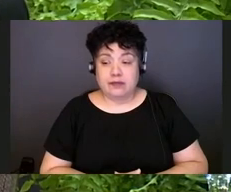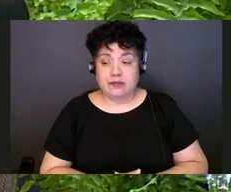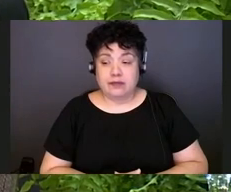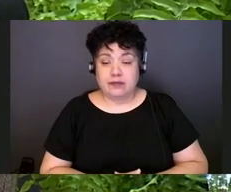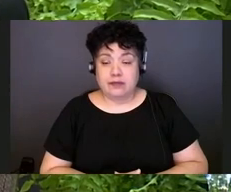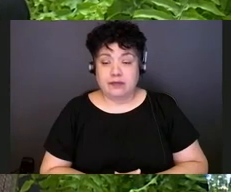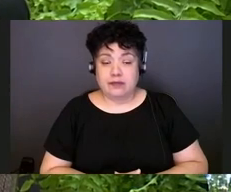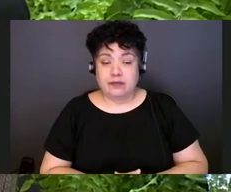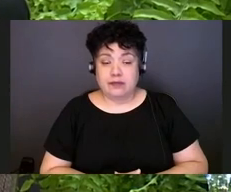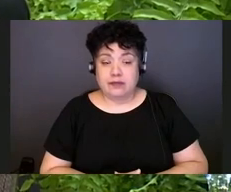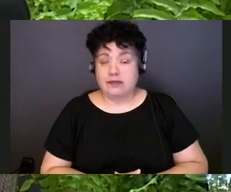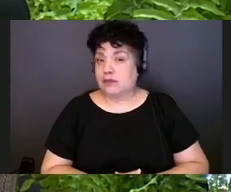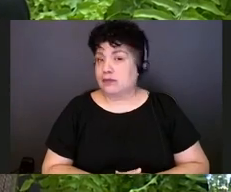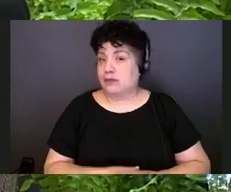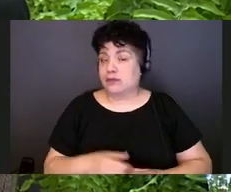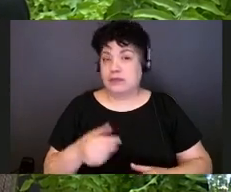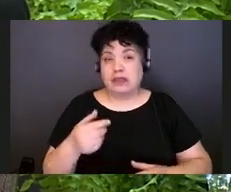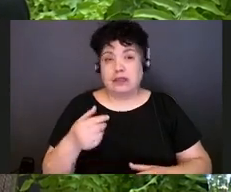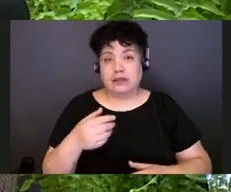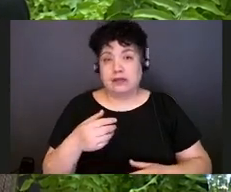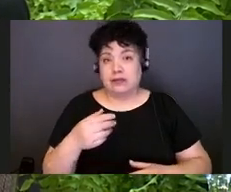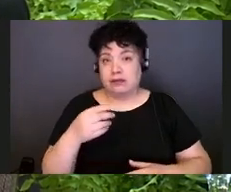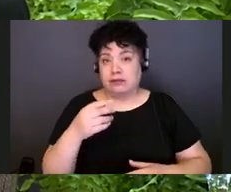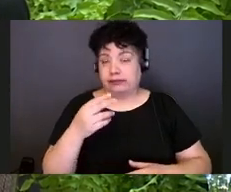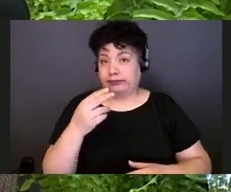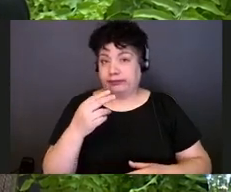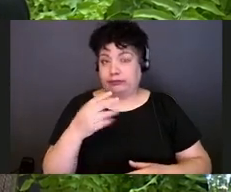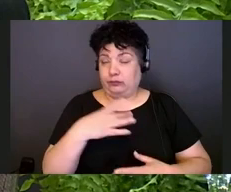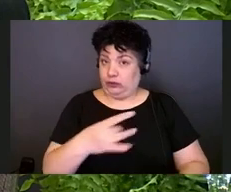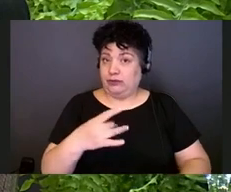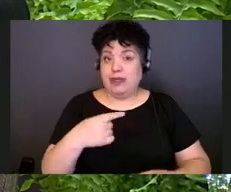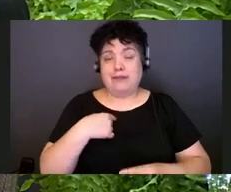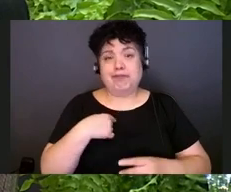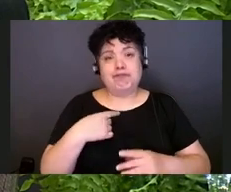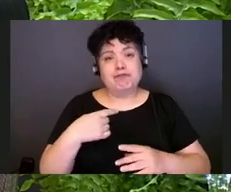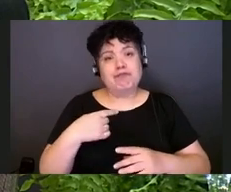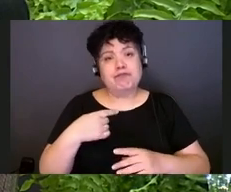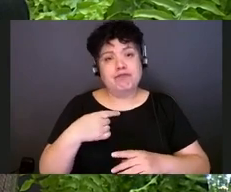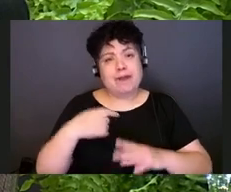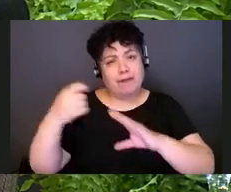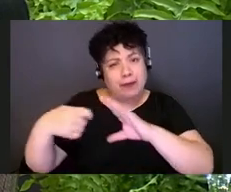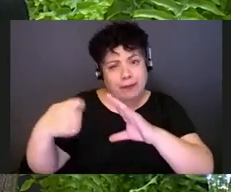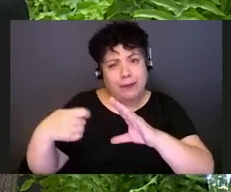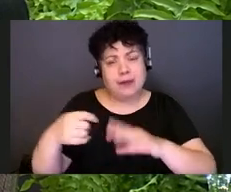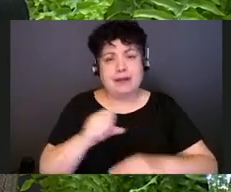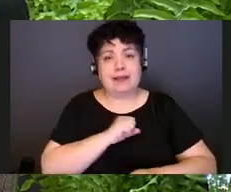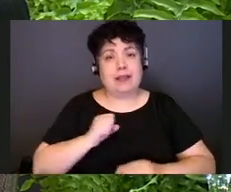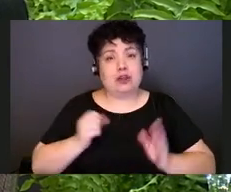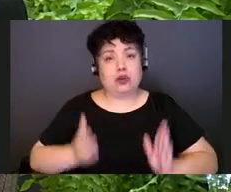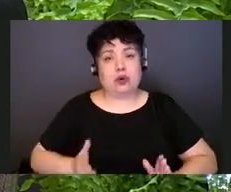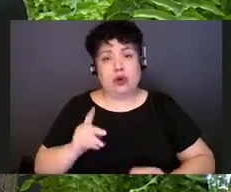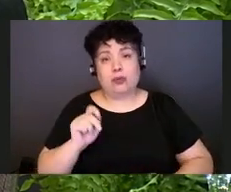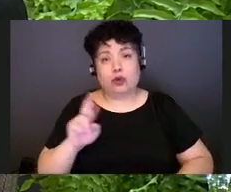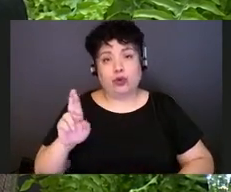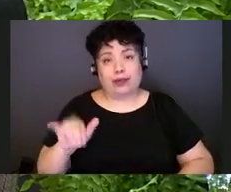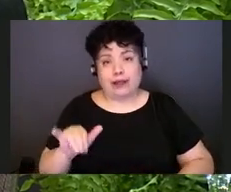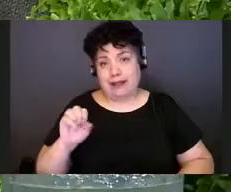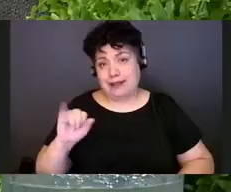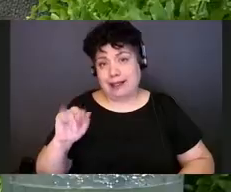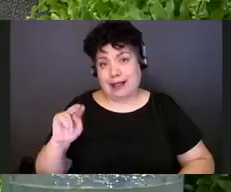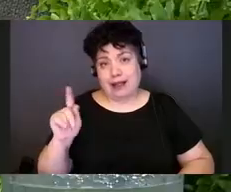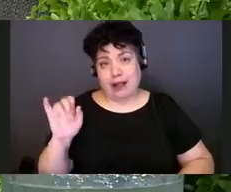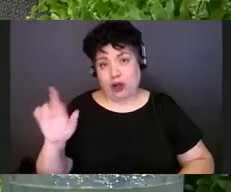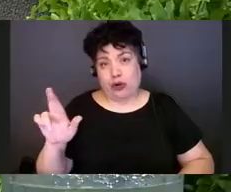And it's funny, I made a film about Senator Marie Sinclair. It's called Honor to Senator